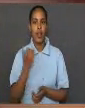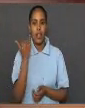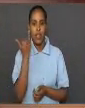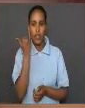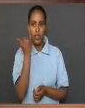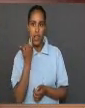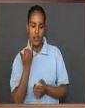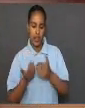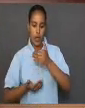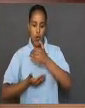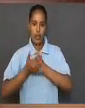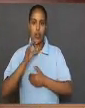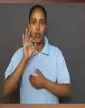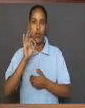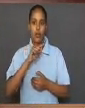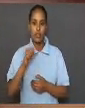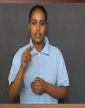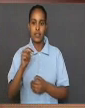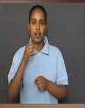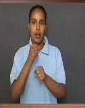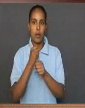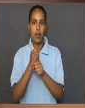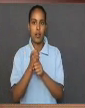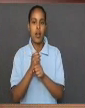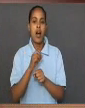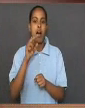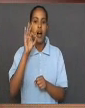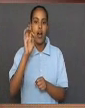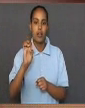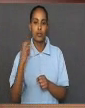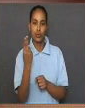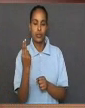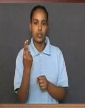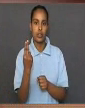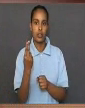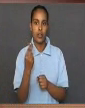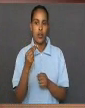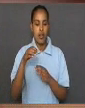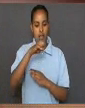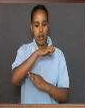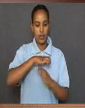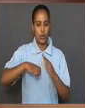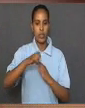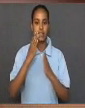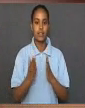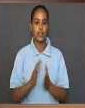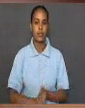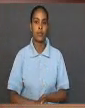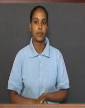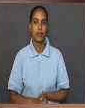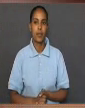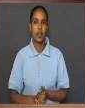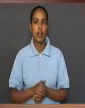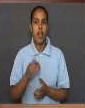thin coating of zinc can be applied to iron using electrolysis.